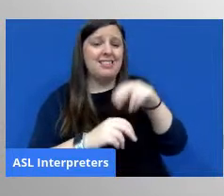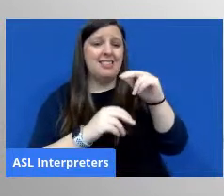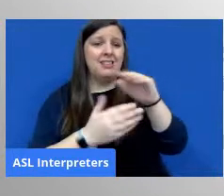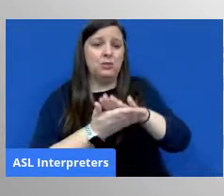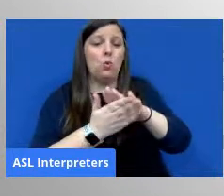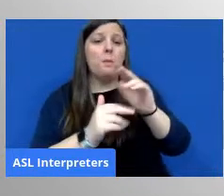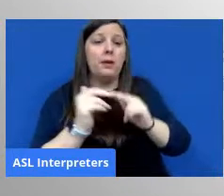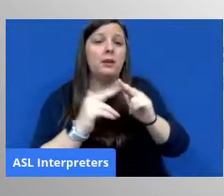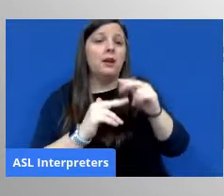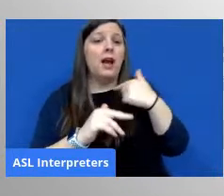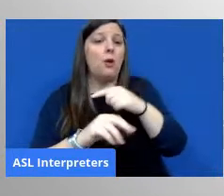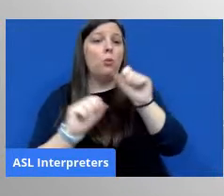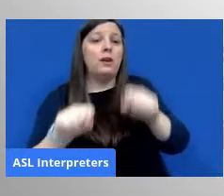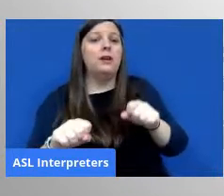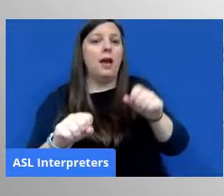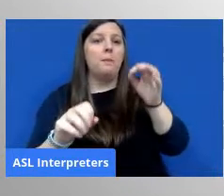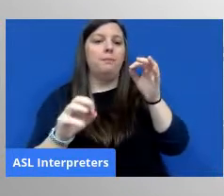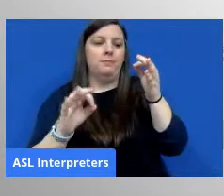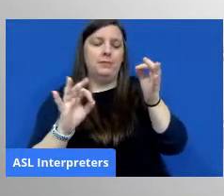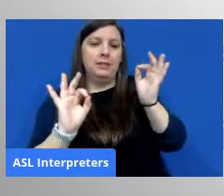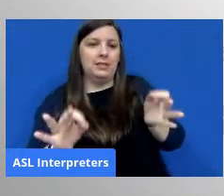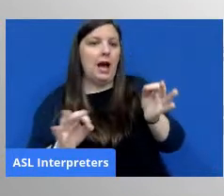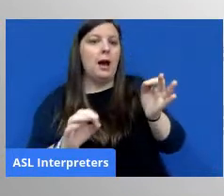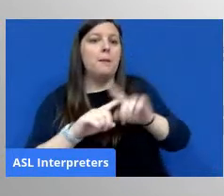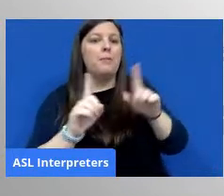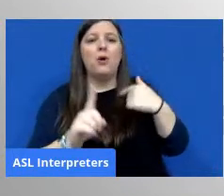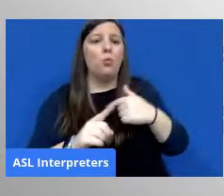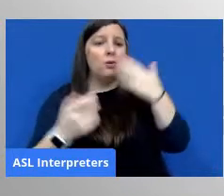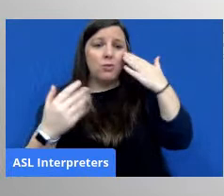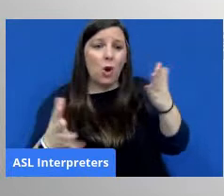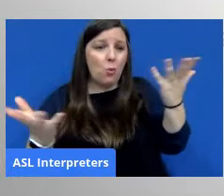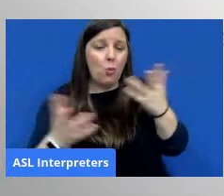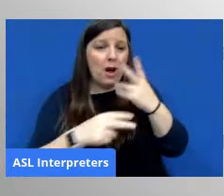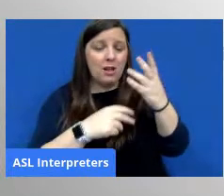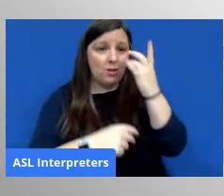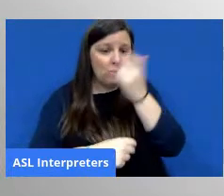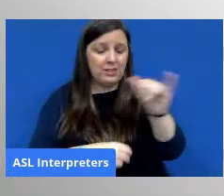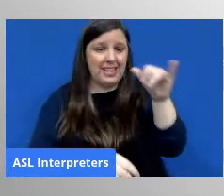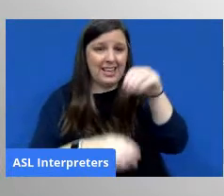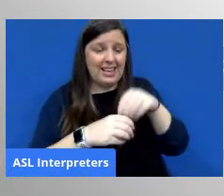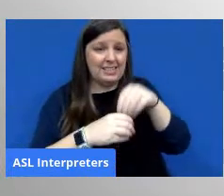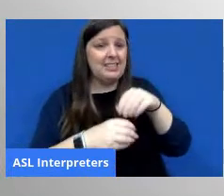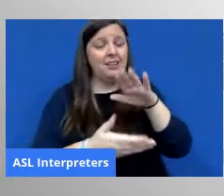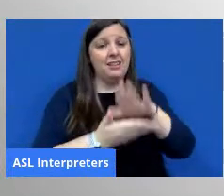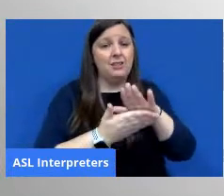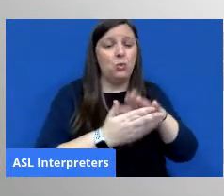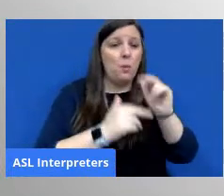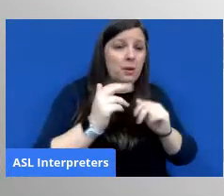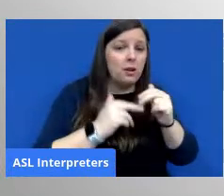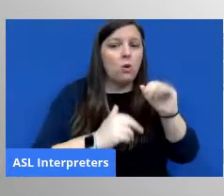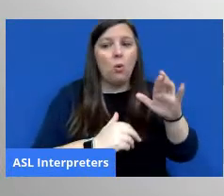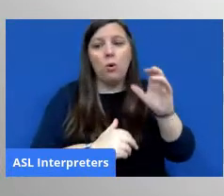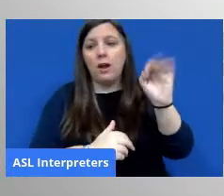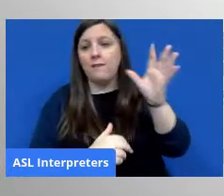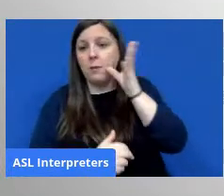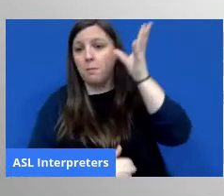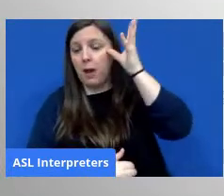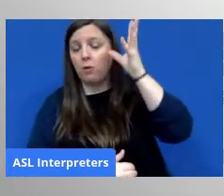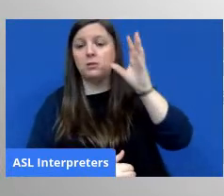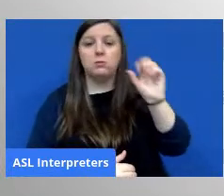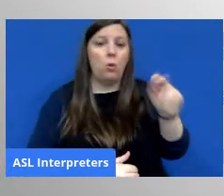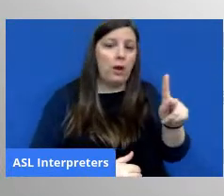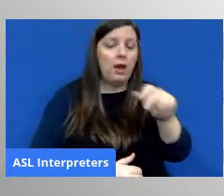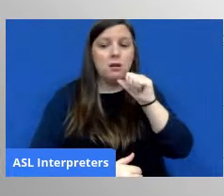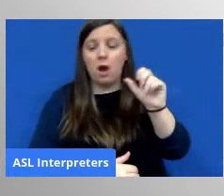it, but we don't know what it looks like on the inside of a school building, or if parents are okay or not okay. So just